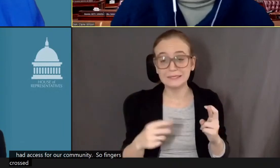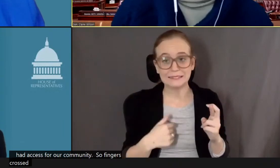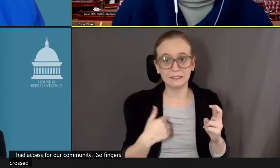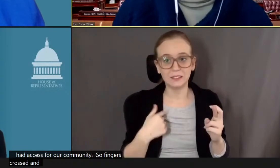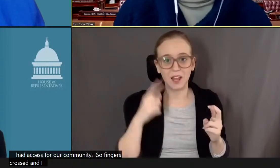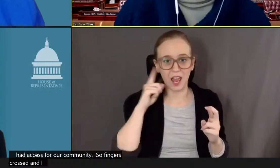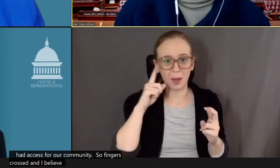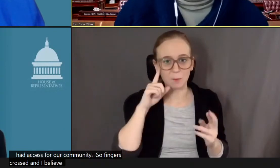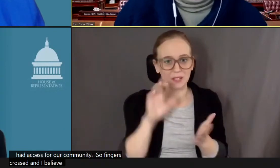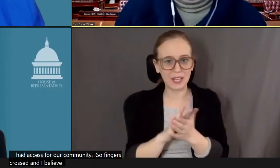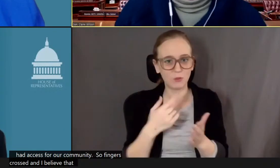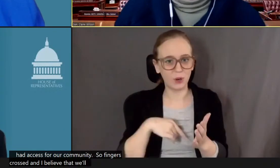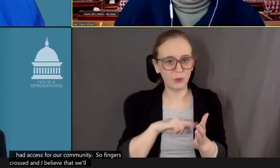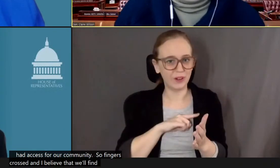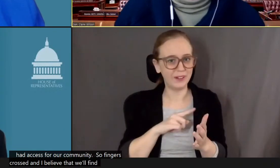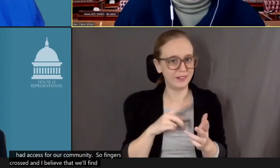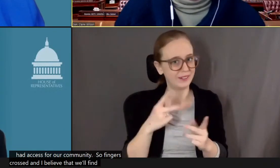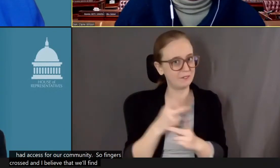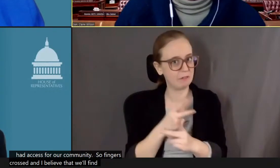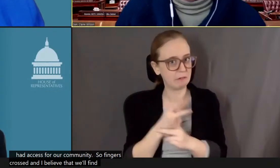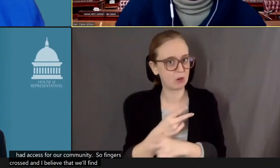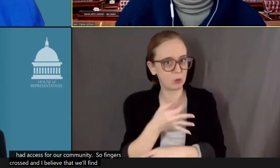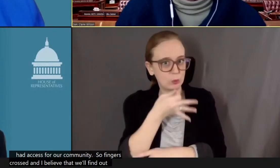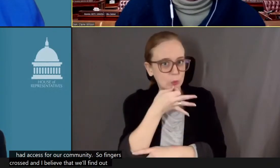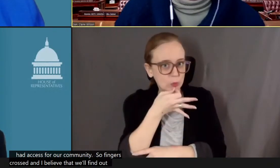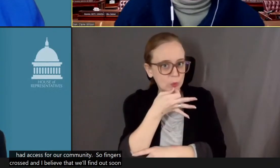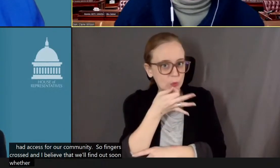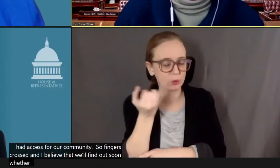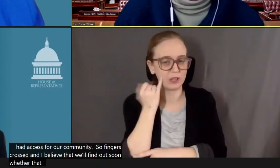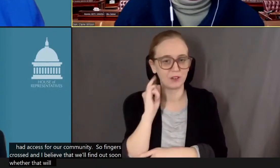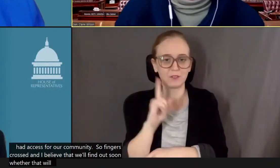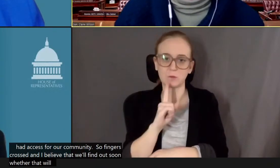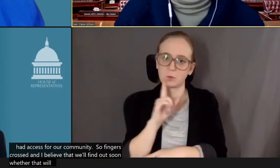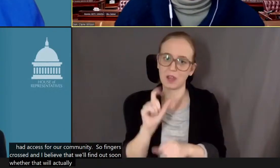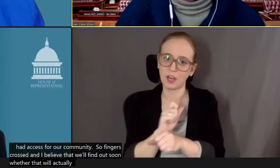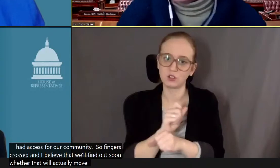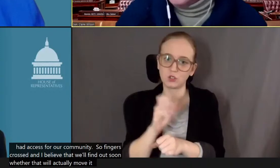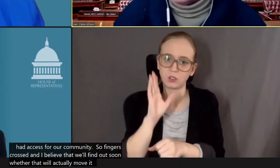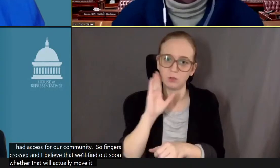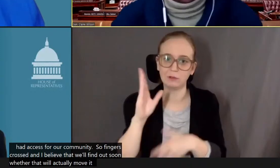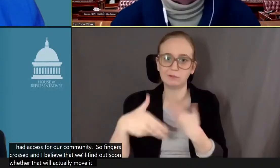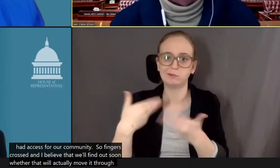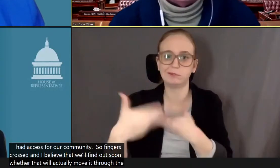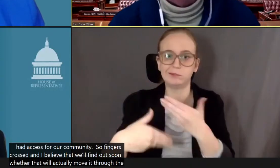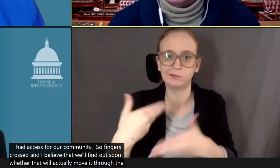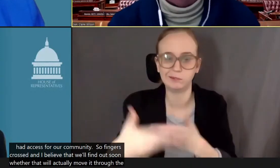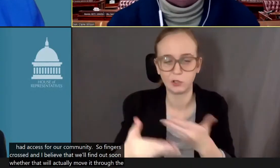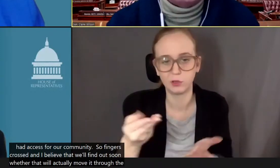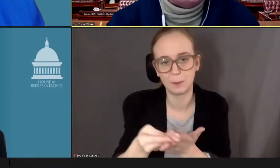we'll find out soon whether that will actually move it through the budget process, but